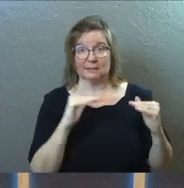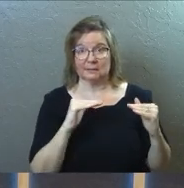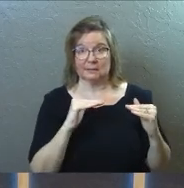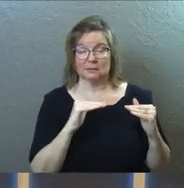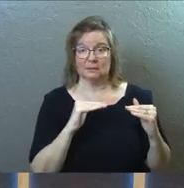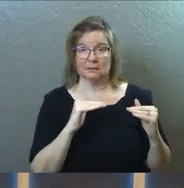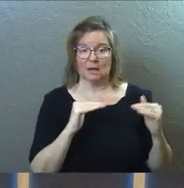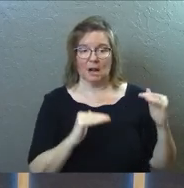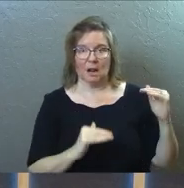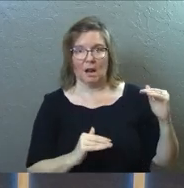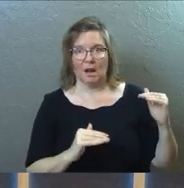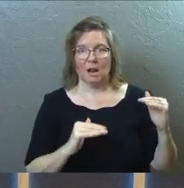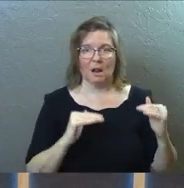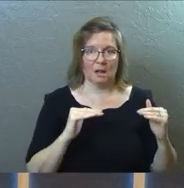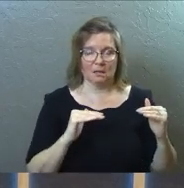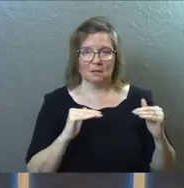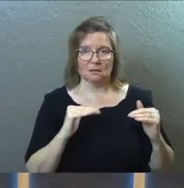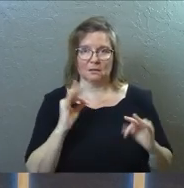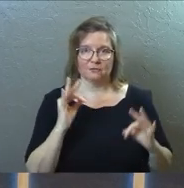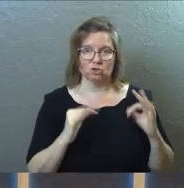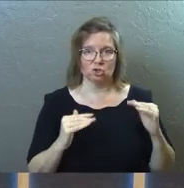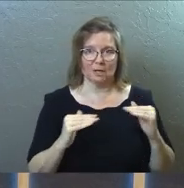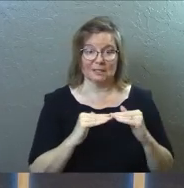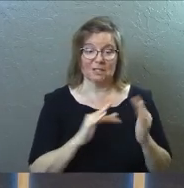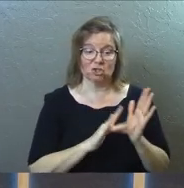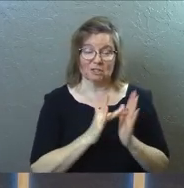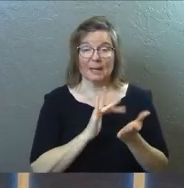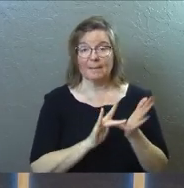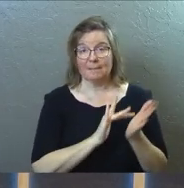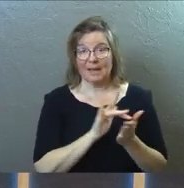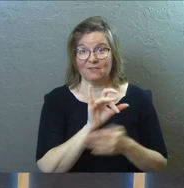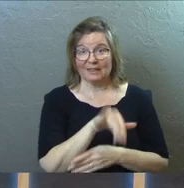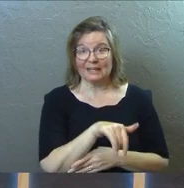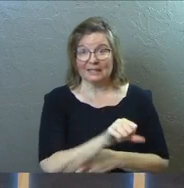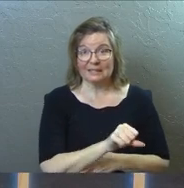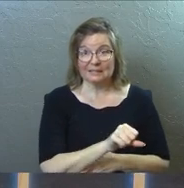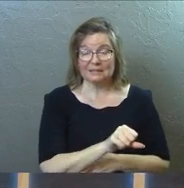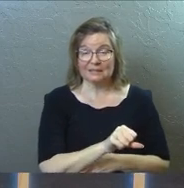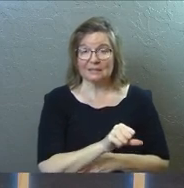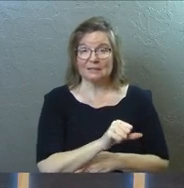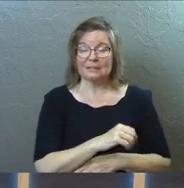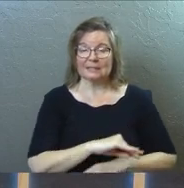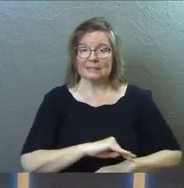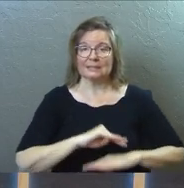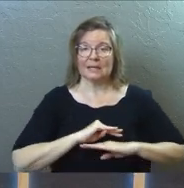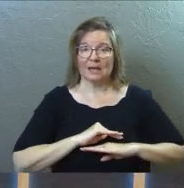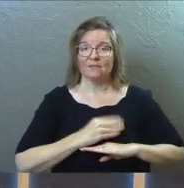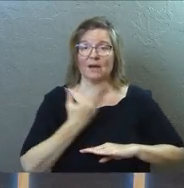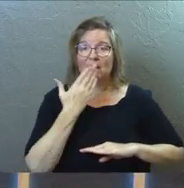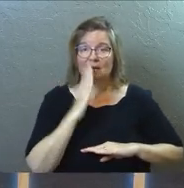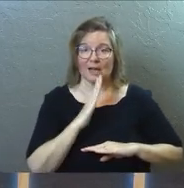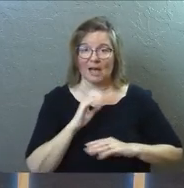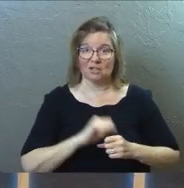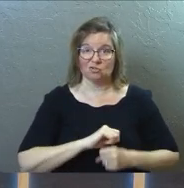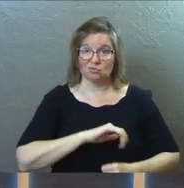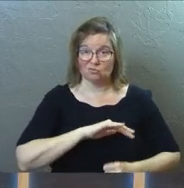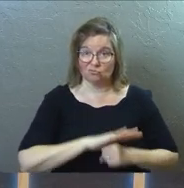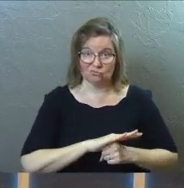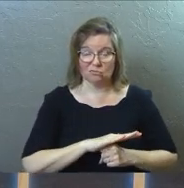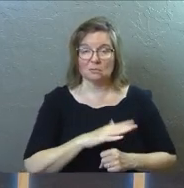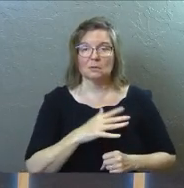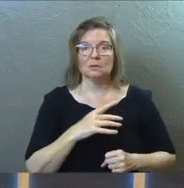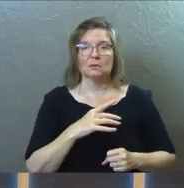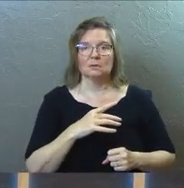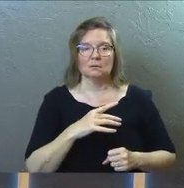about the scales of cosmic justice, and Jesus has paid for that. He has satisfied God's wrath. He has